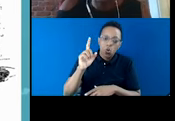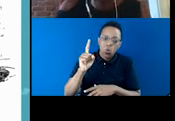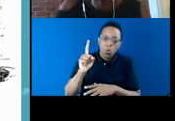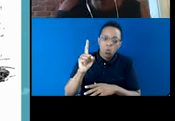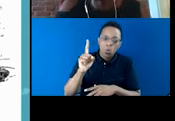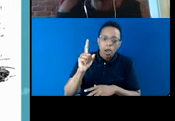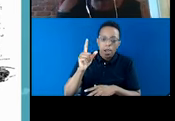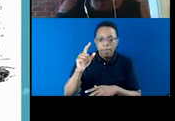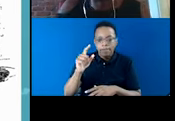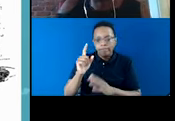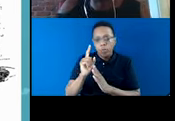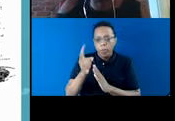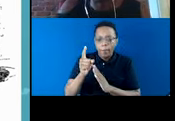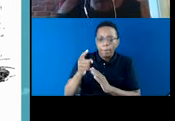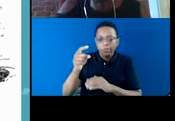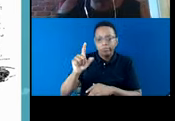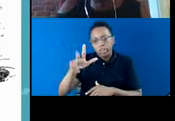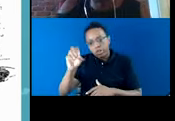rushing.